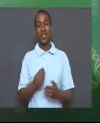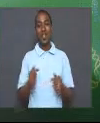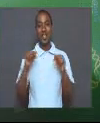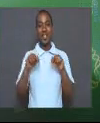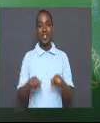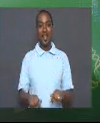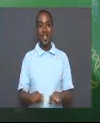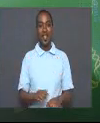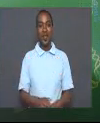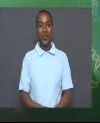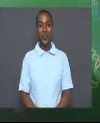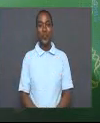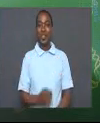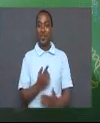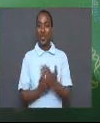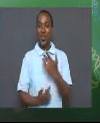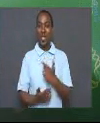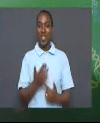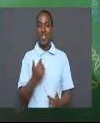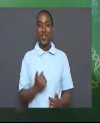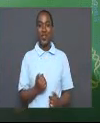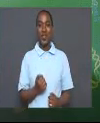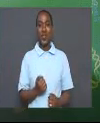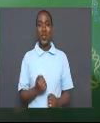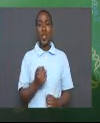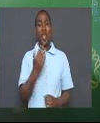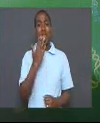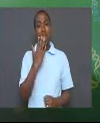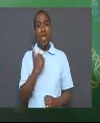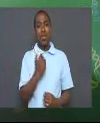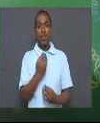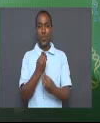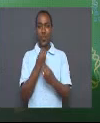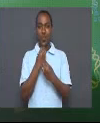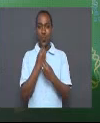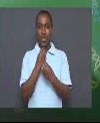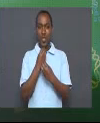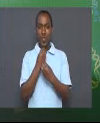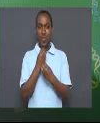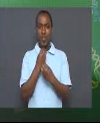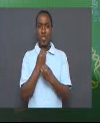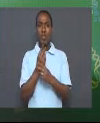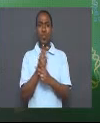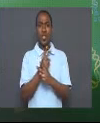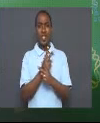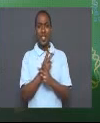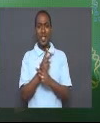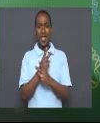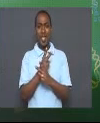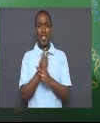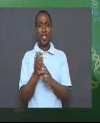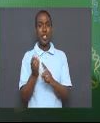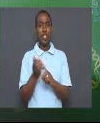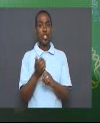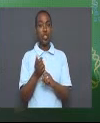Today, we will discuss why food should be handled and eaten